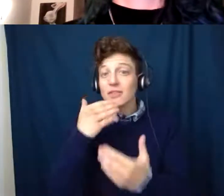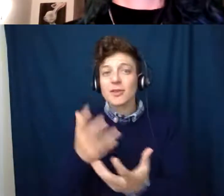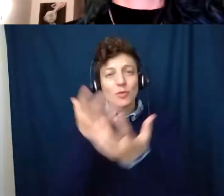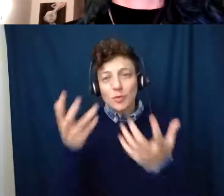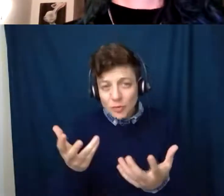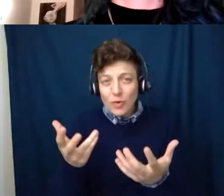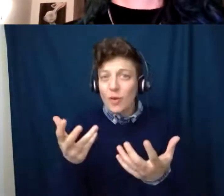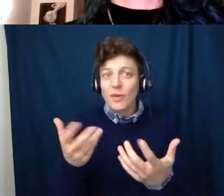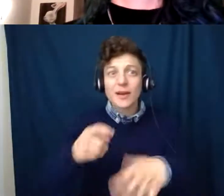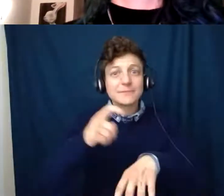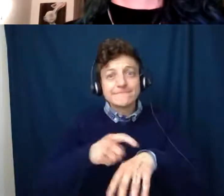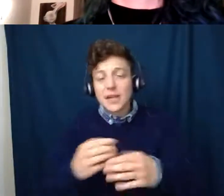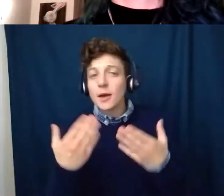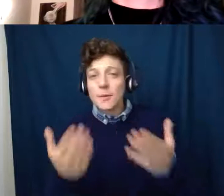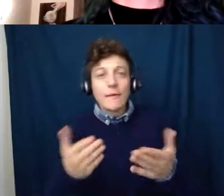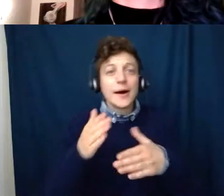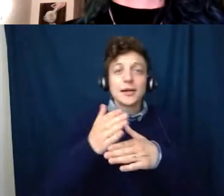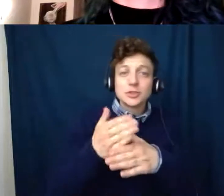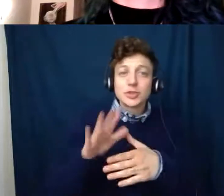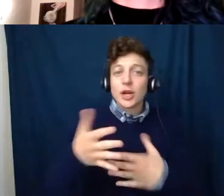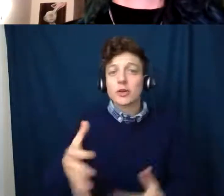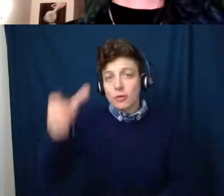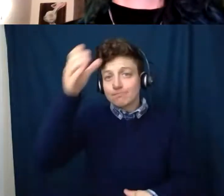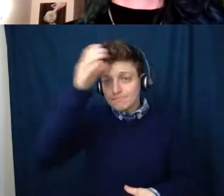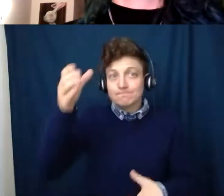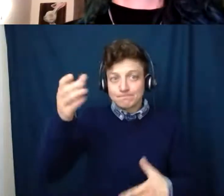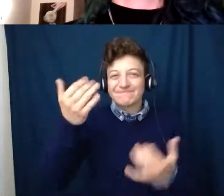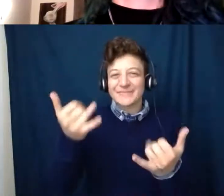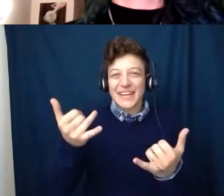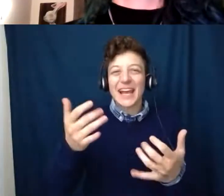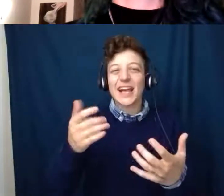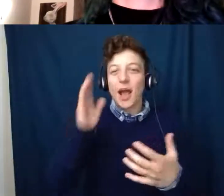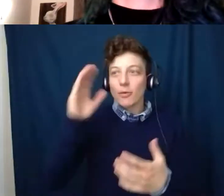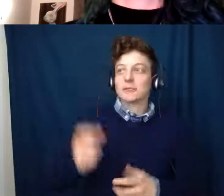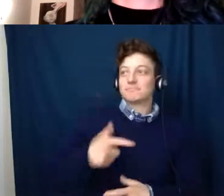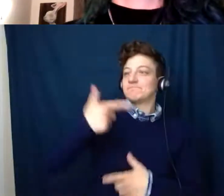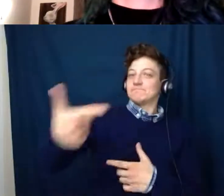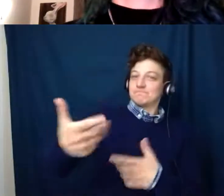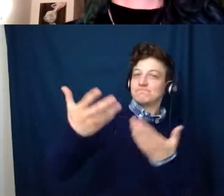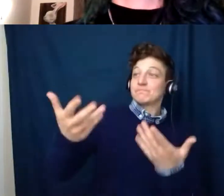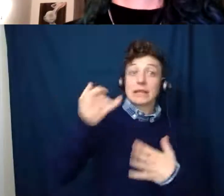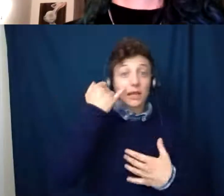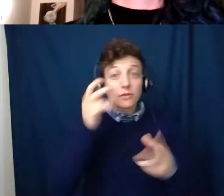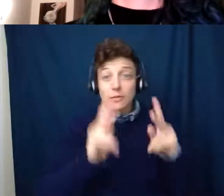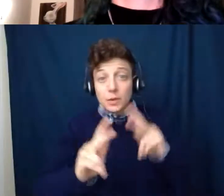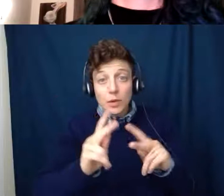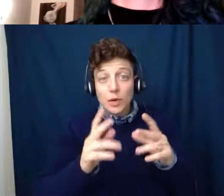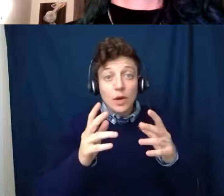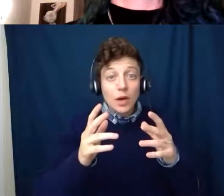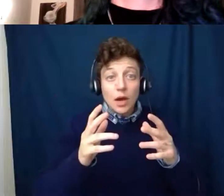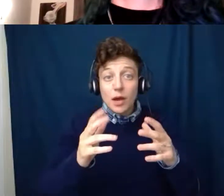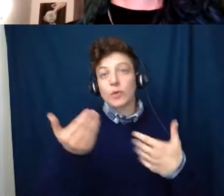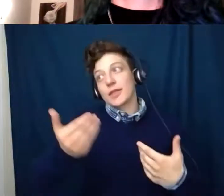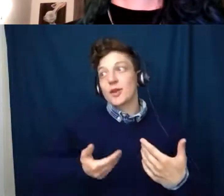to be with us and share all of your expertise with us tonight. I'm going to hand it over to you. So for folks, to introduce Rachel,